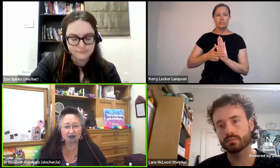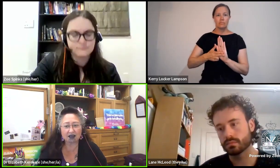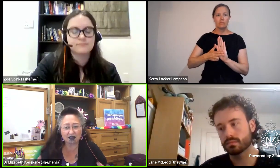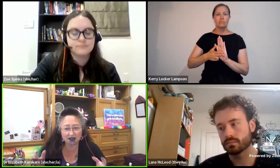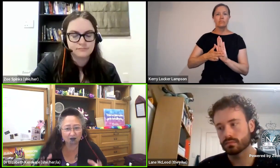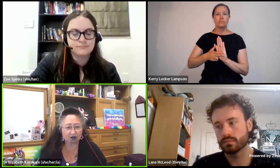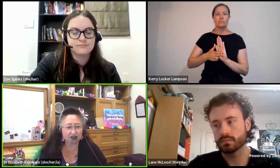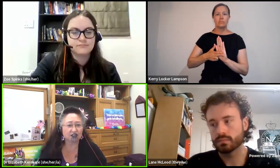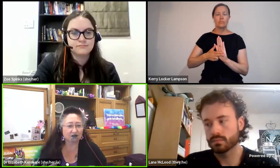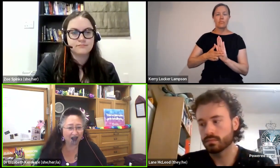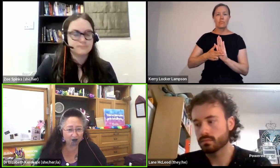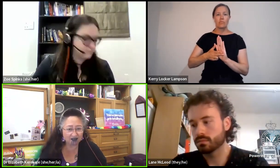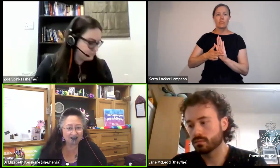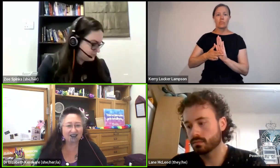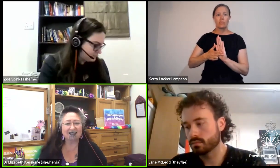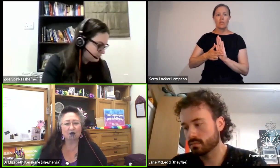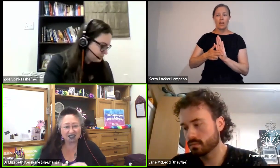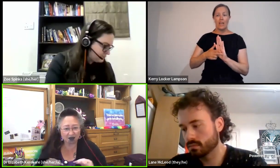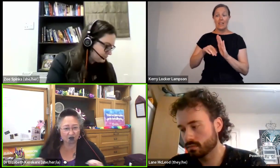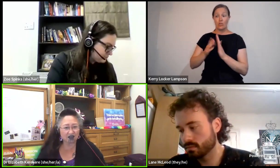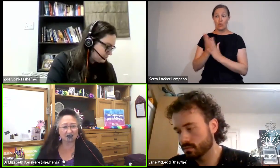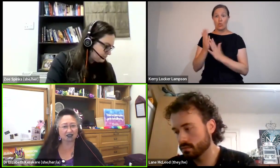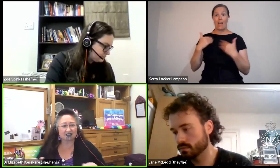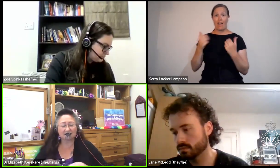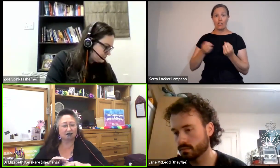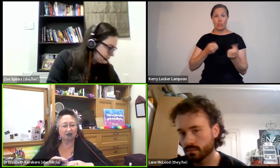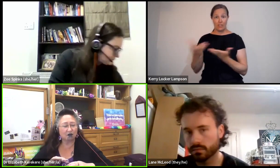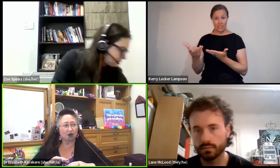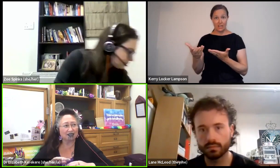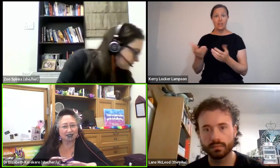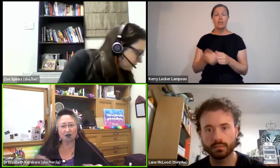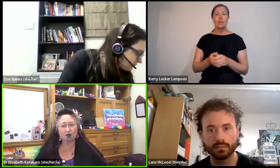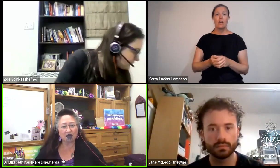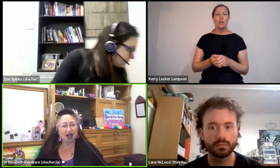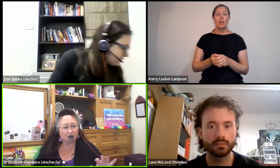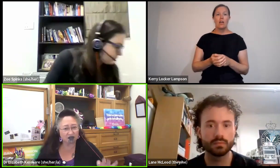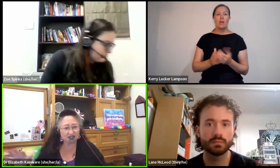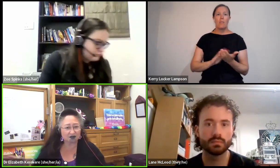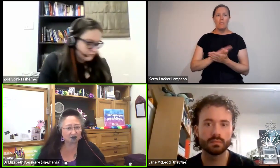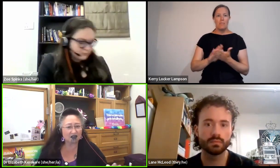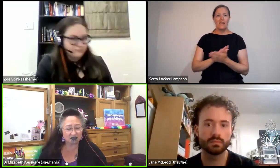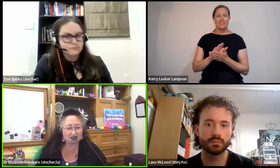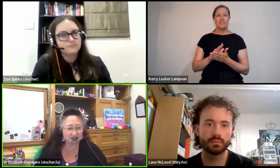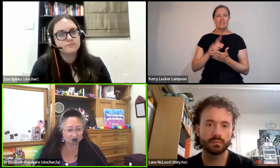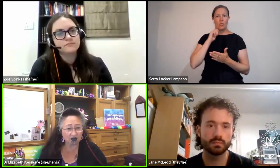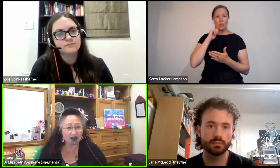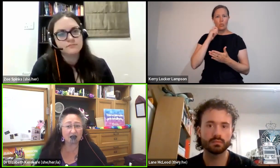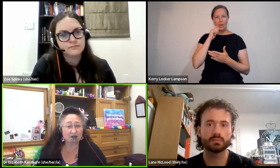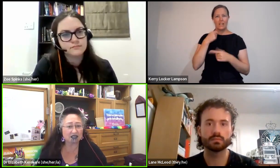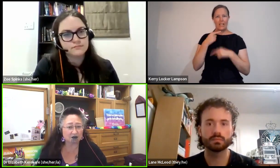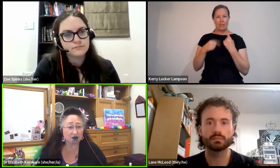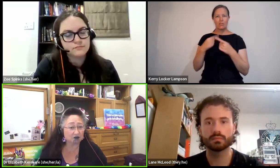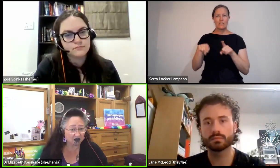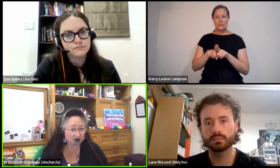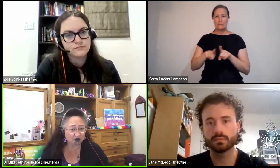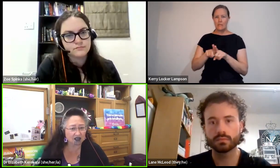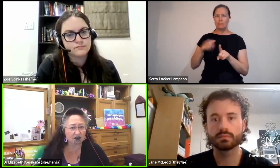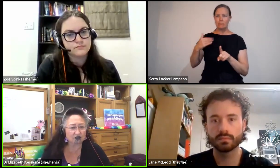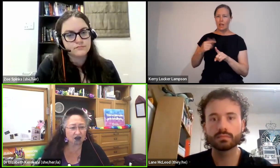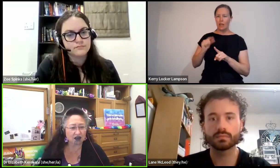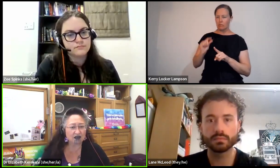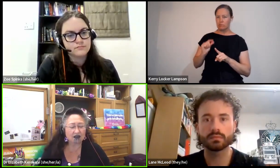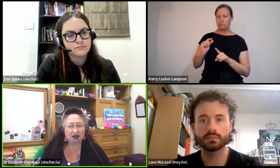demographic in the provision of health, then we stay where we are, which is just really, really piecemeal